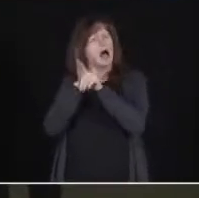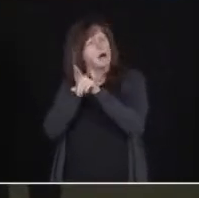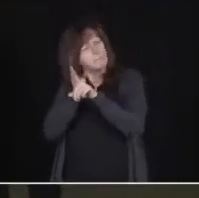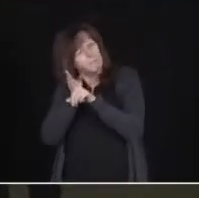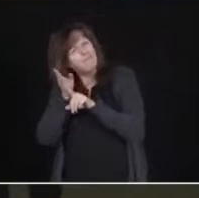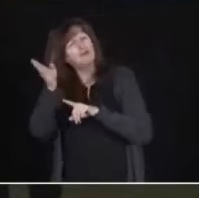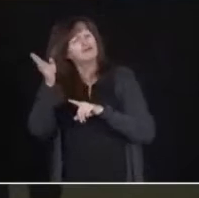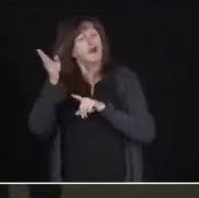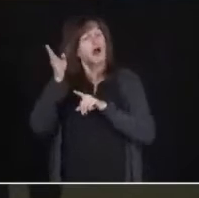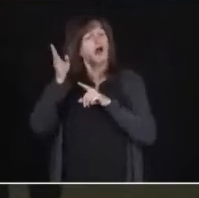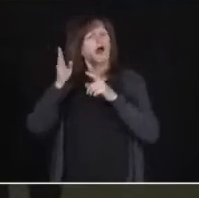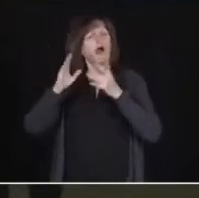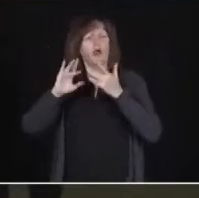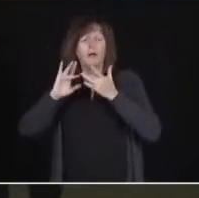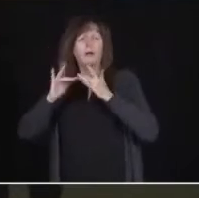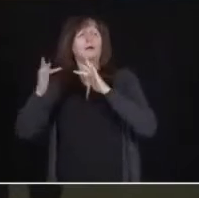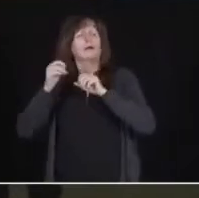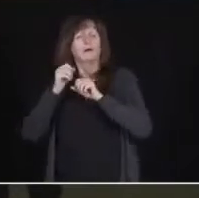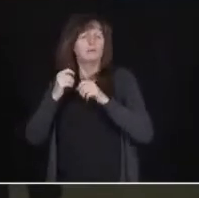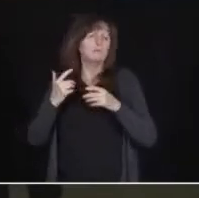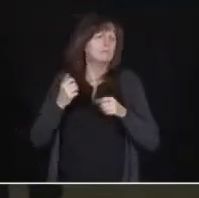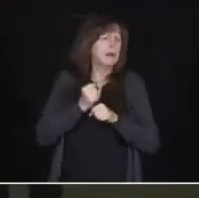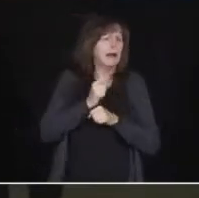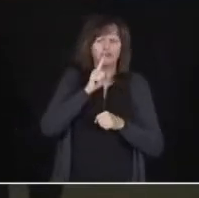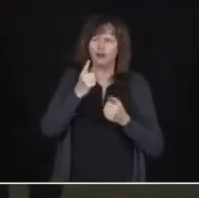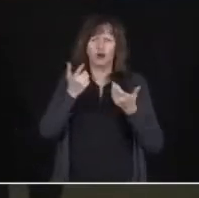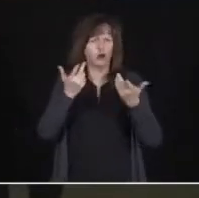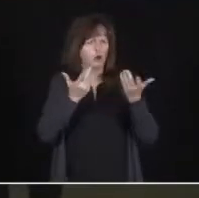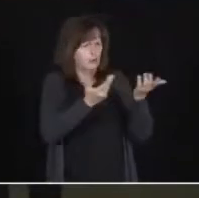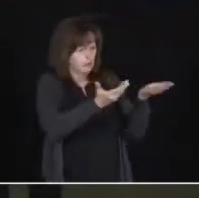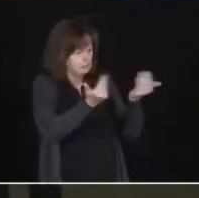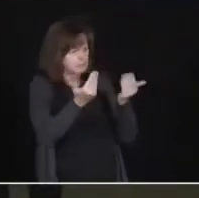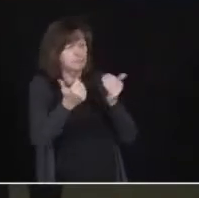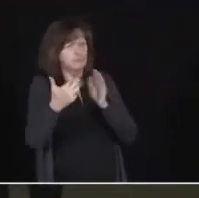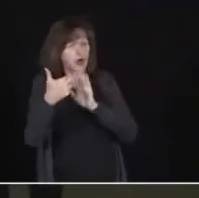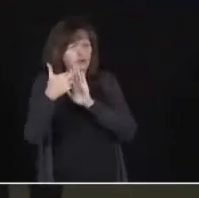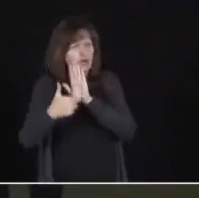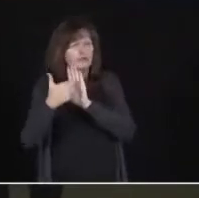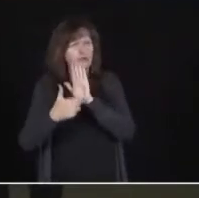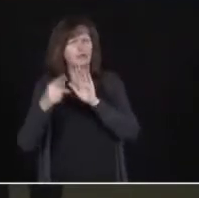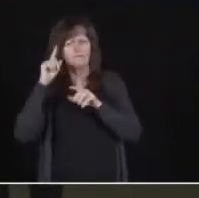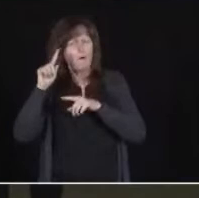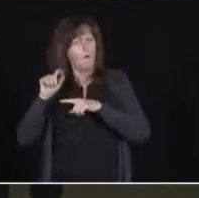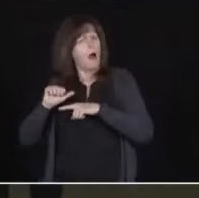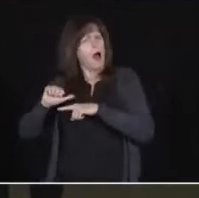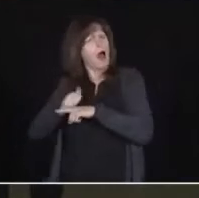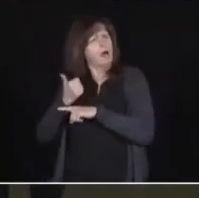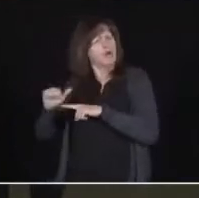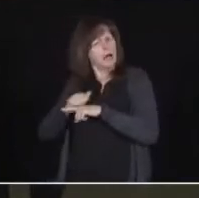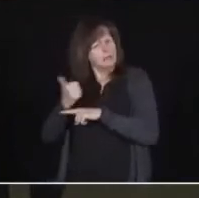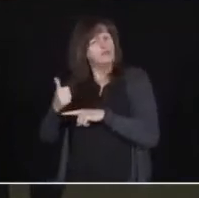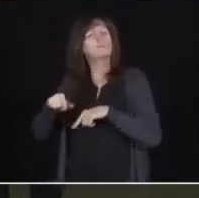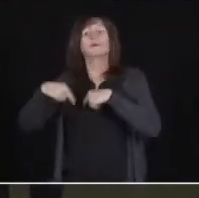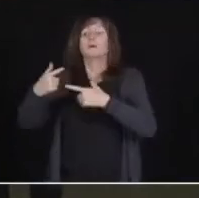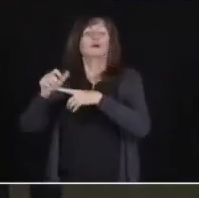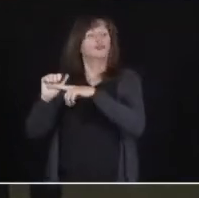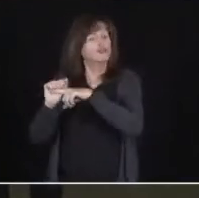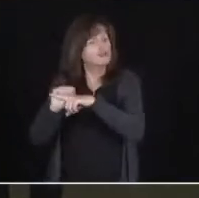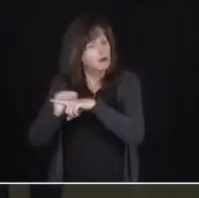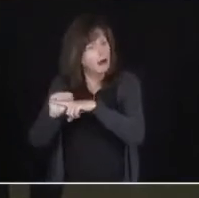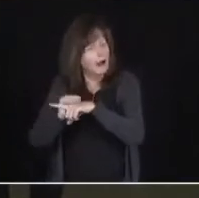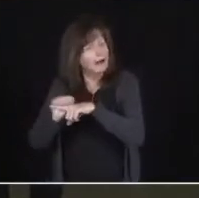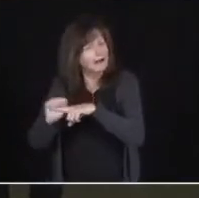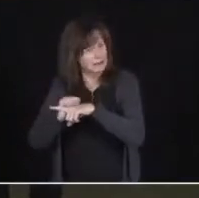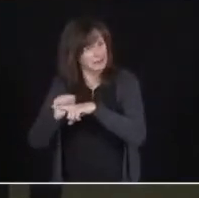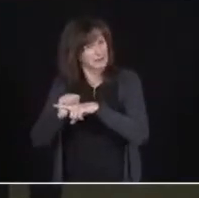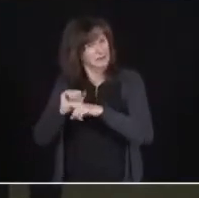year, we will increase apprentice registration and training opportunities through these major infrastructure projects.